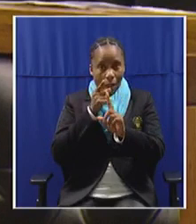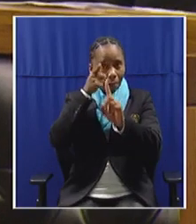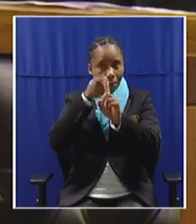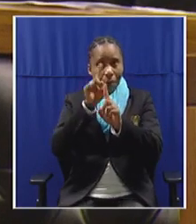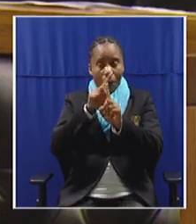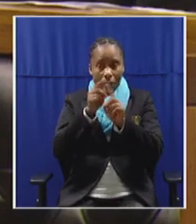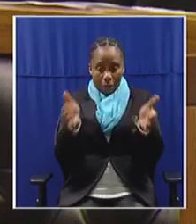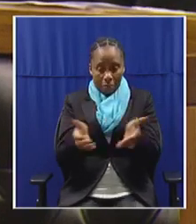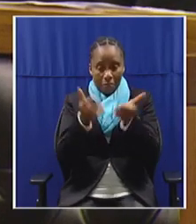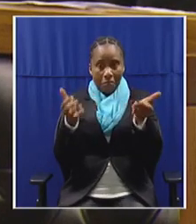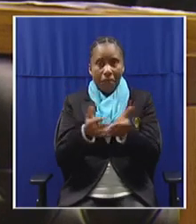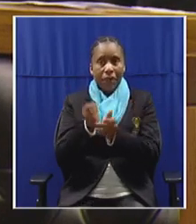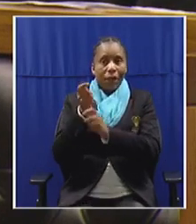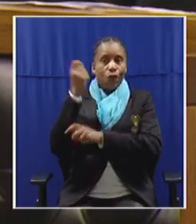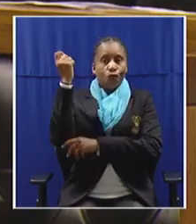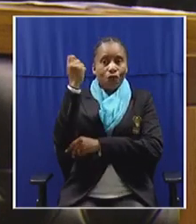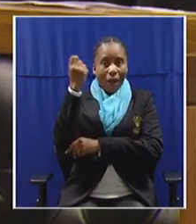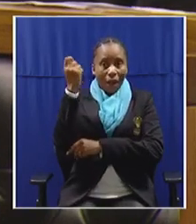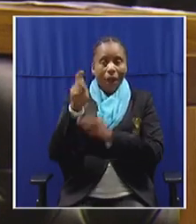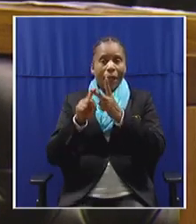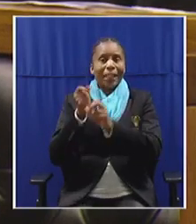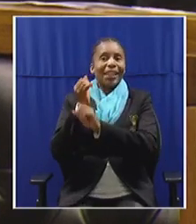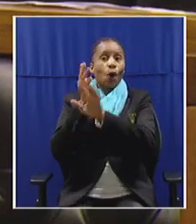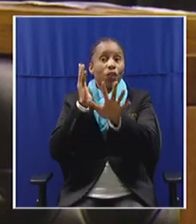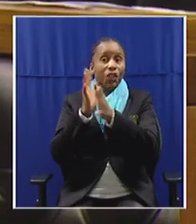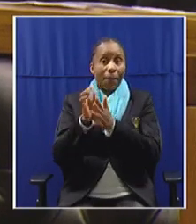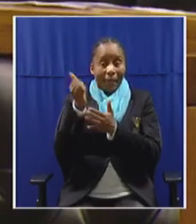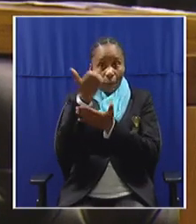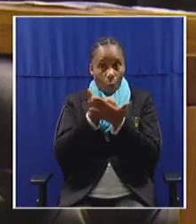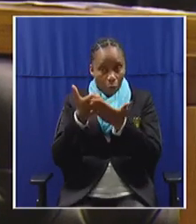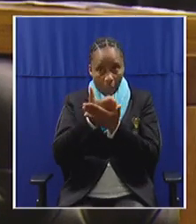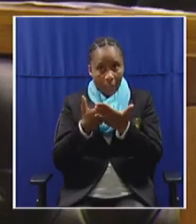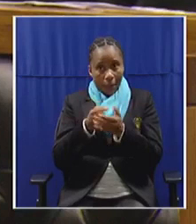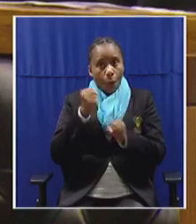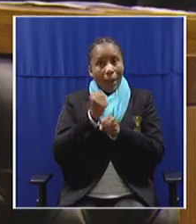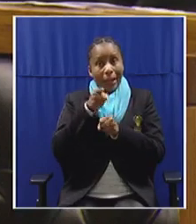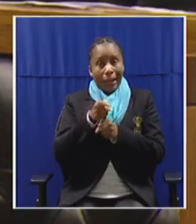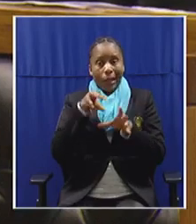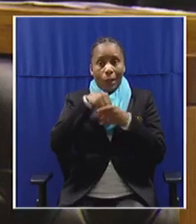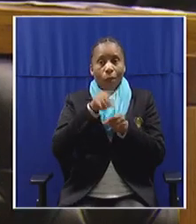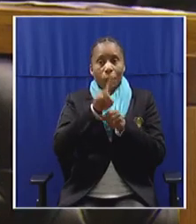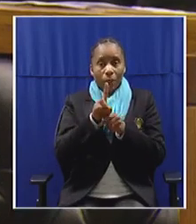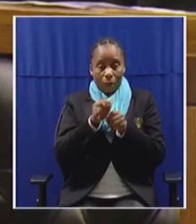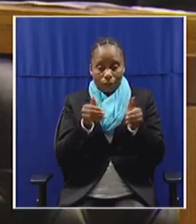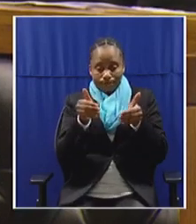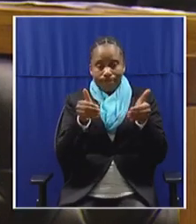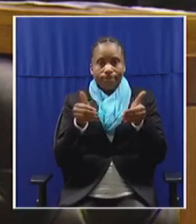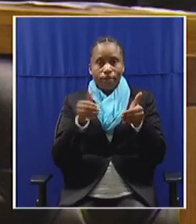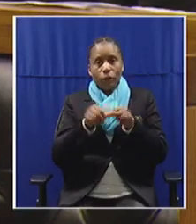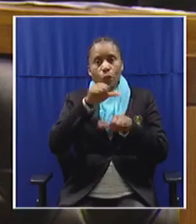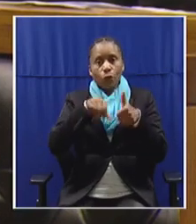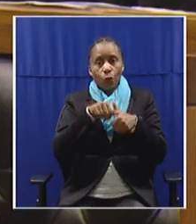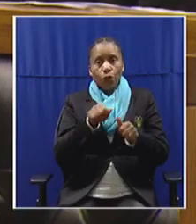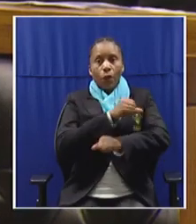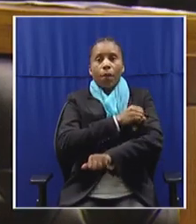rural and township economies. This work includes facilitation of socio-economic empowerment